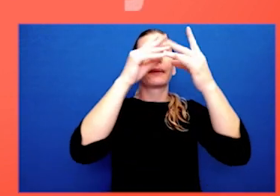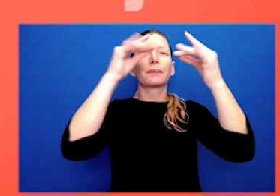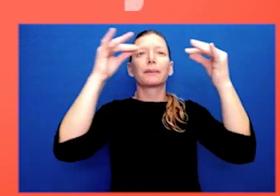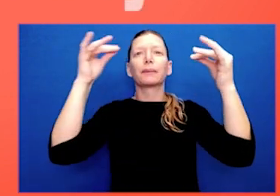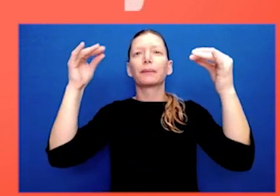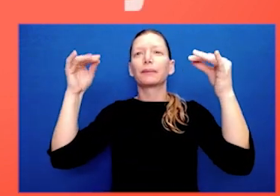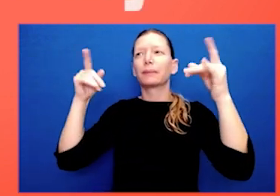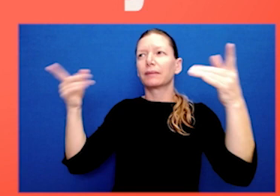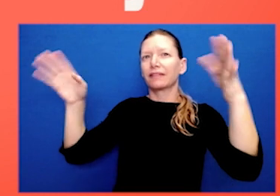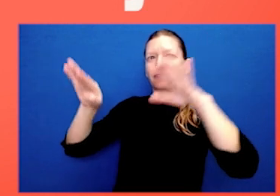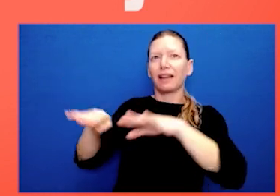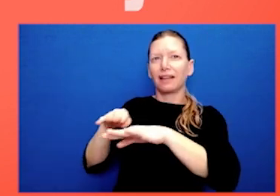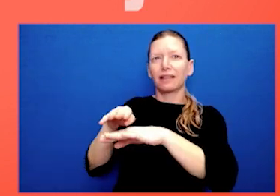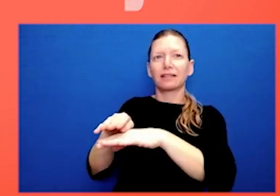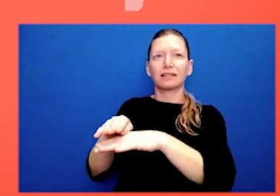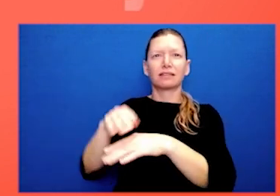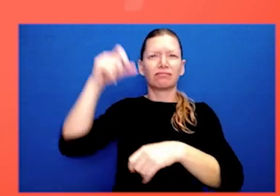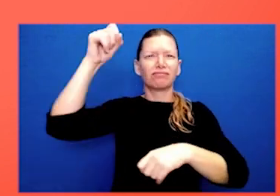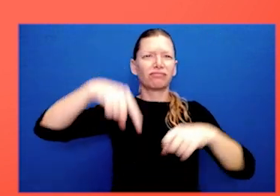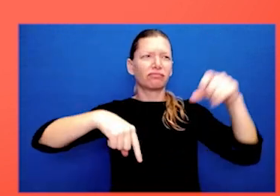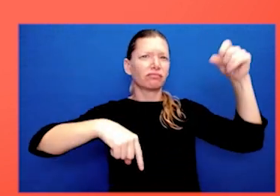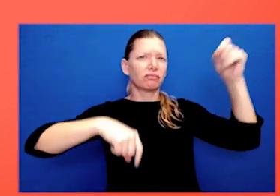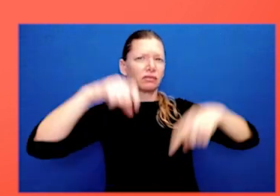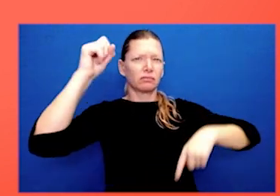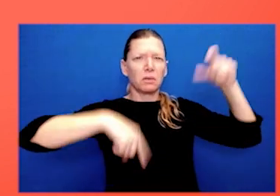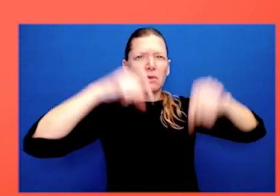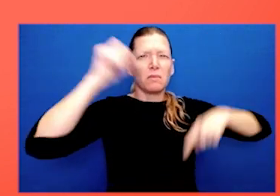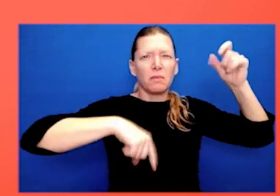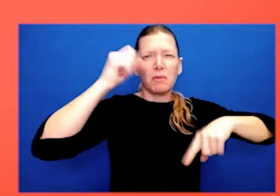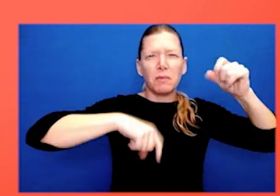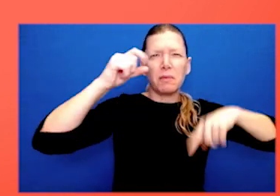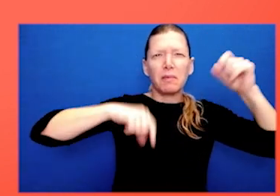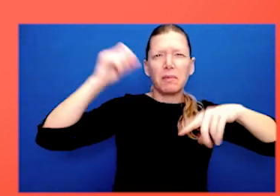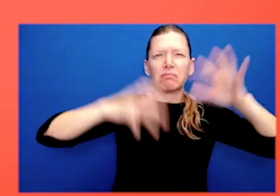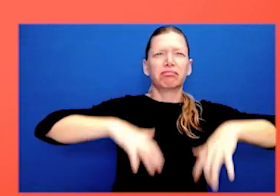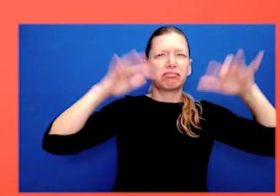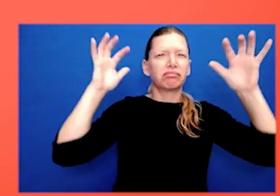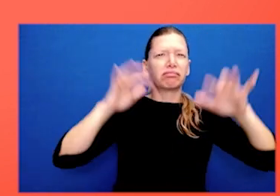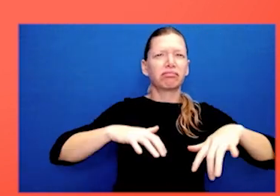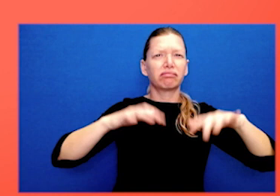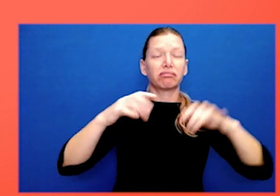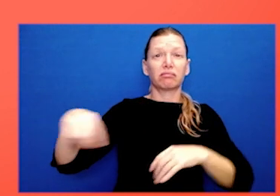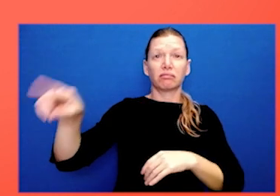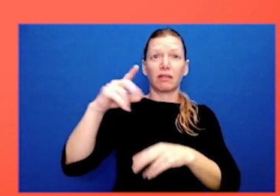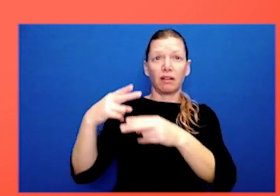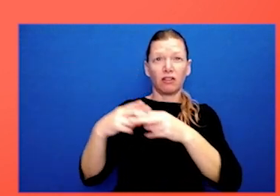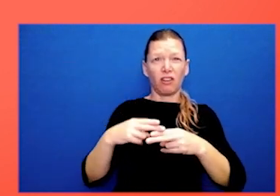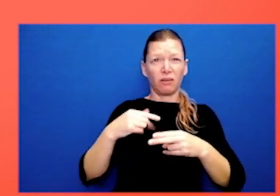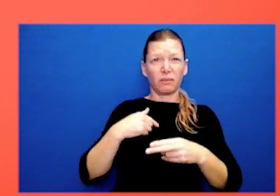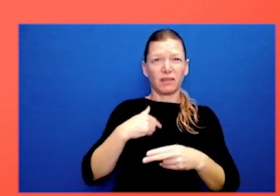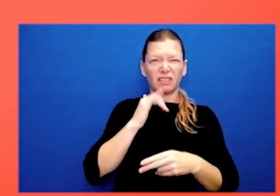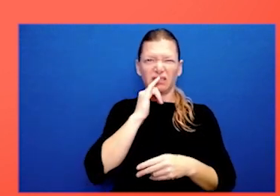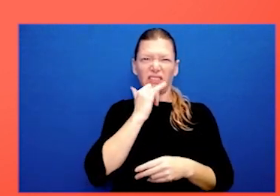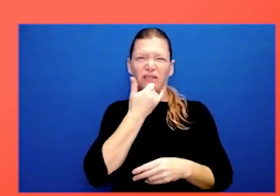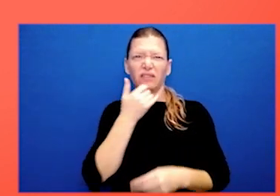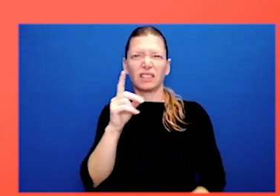cloud wisps cratered through our valleys, drops of rain that come too fast. They call